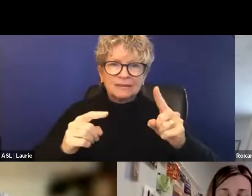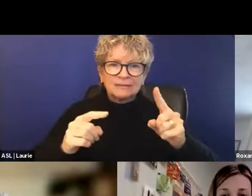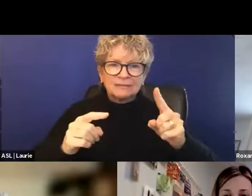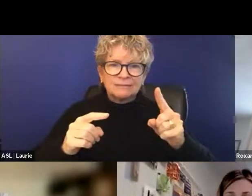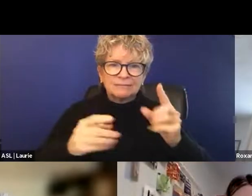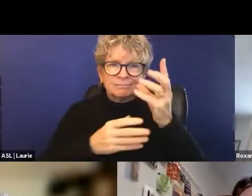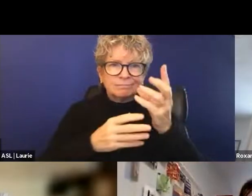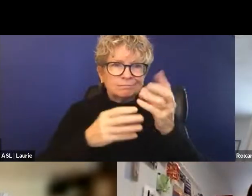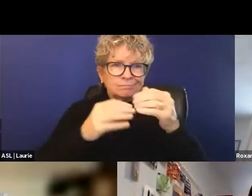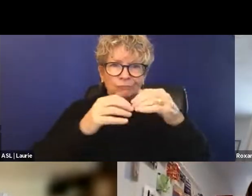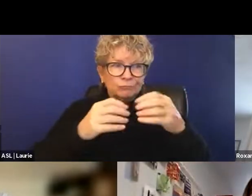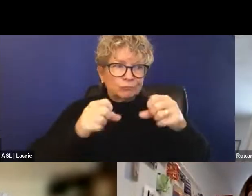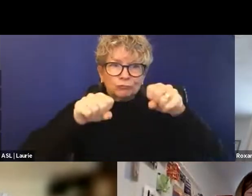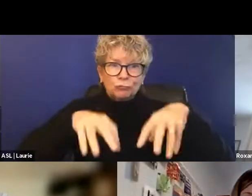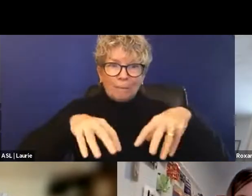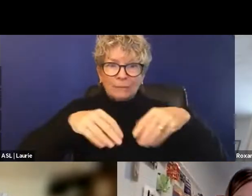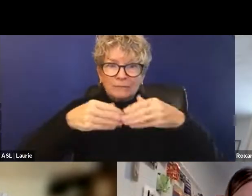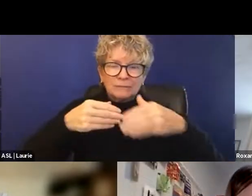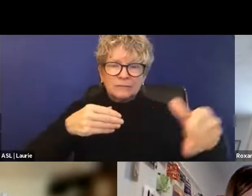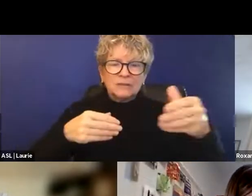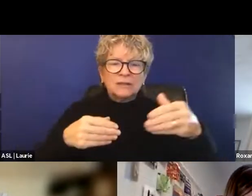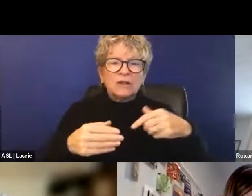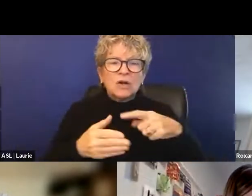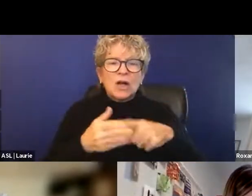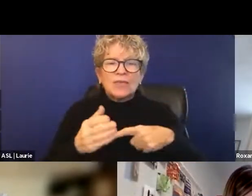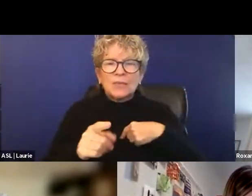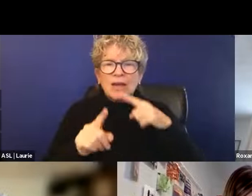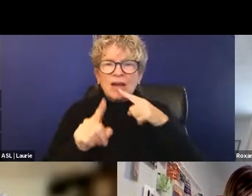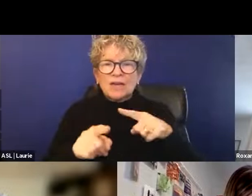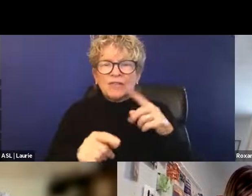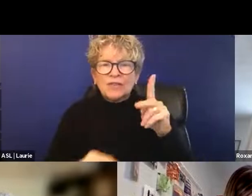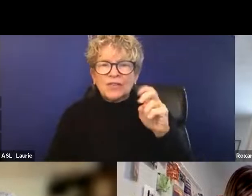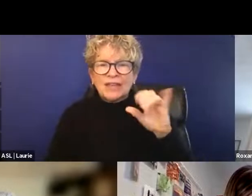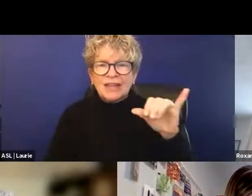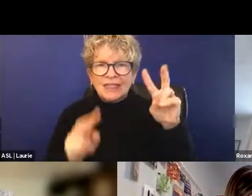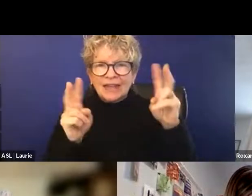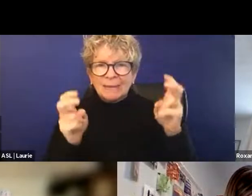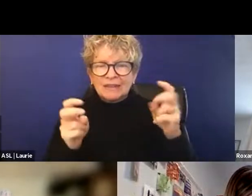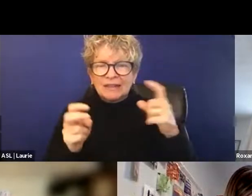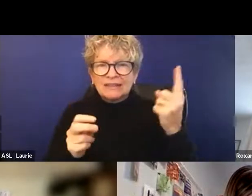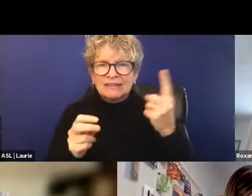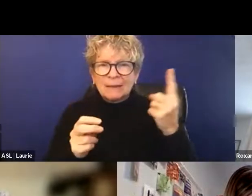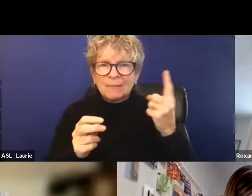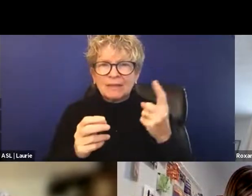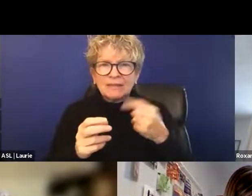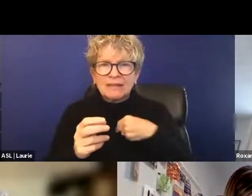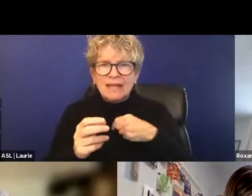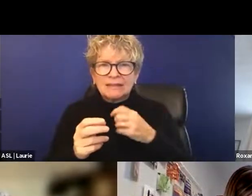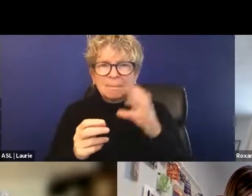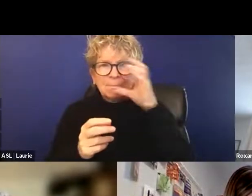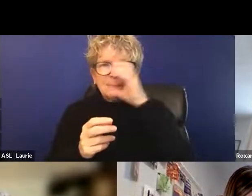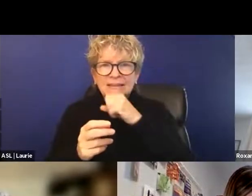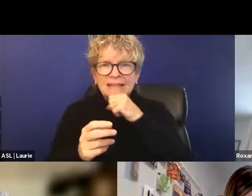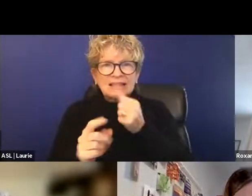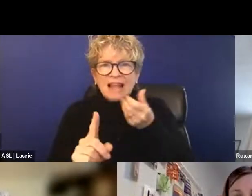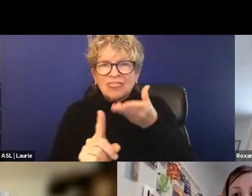original question we asked about your reactions to the key themes, do you think that is that something missing from the key themes